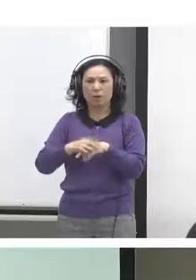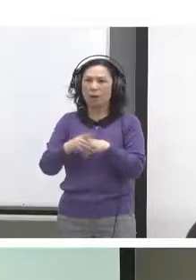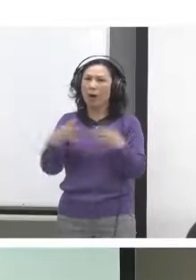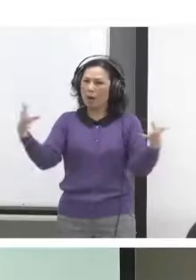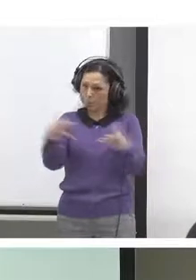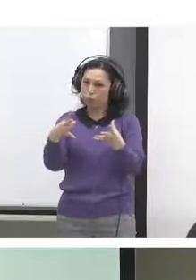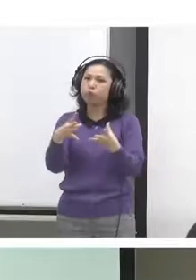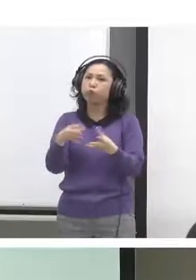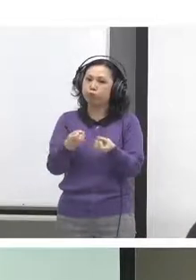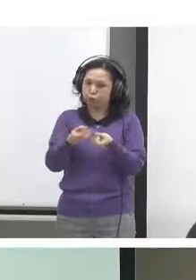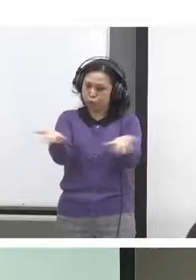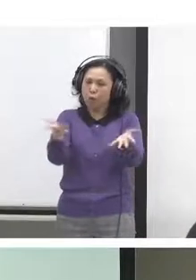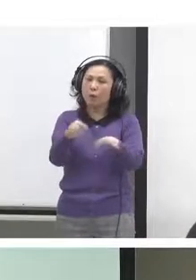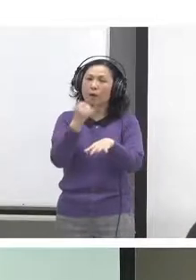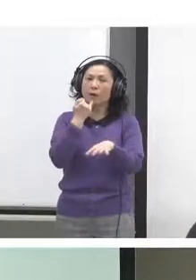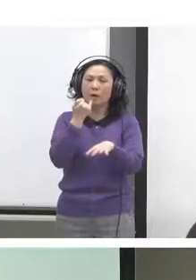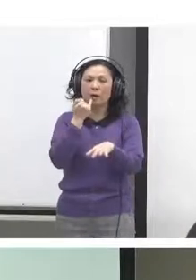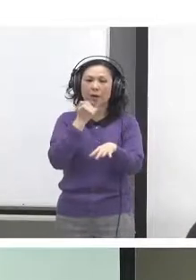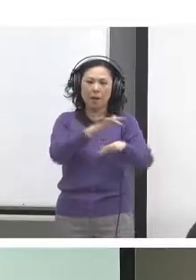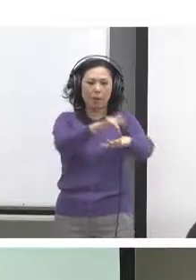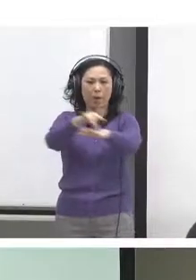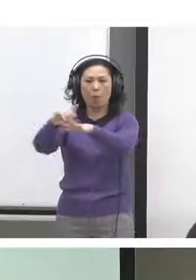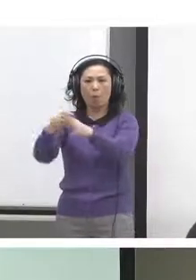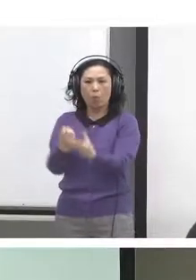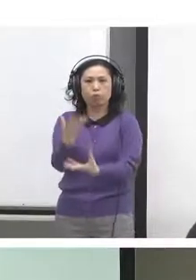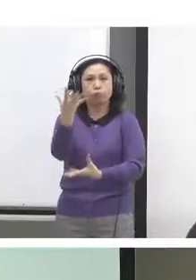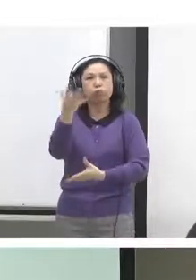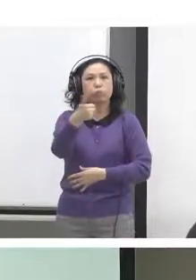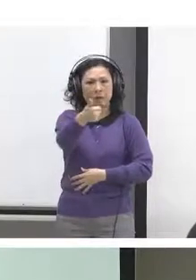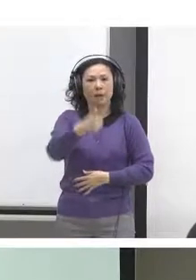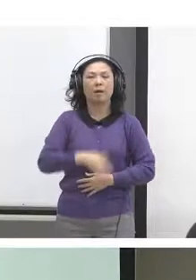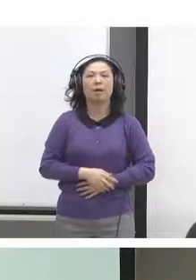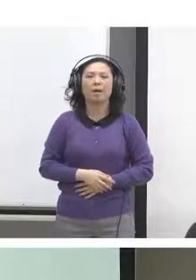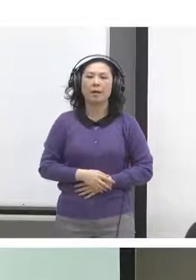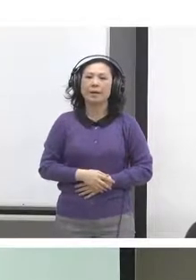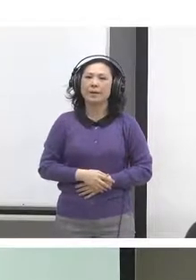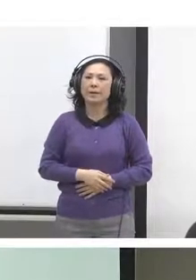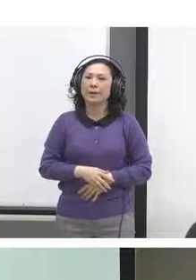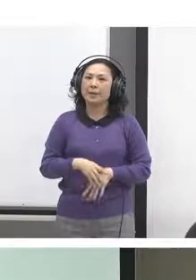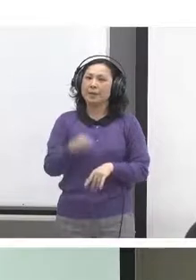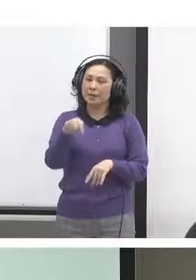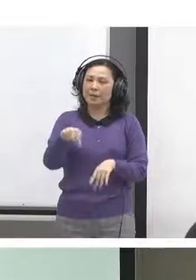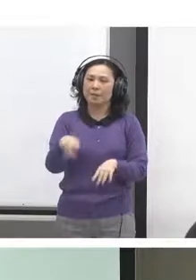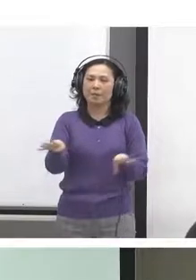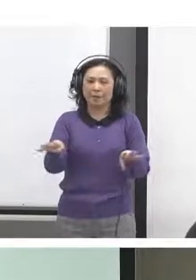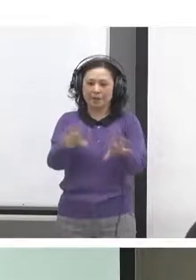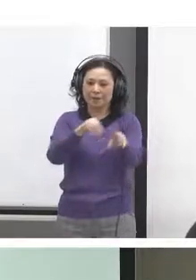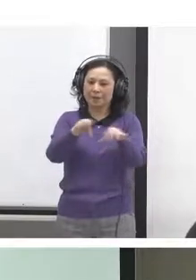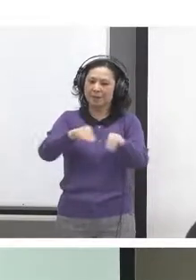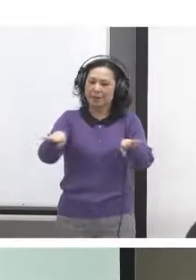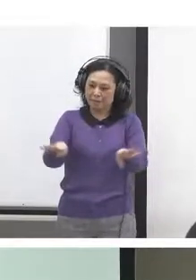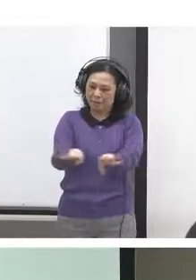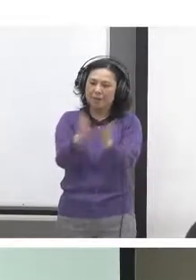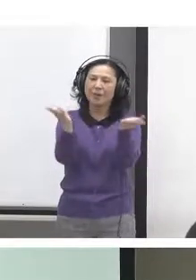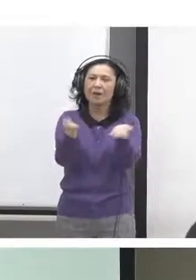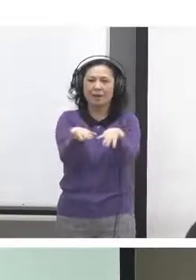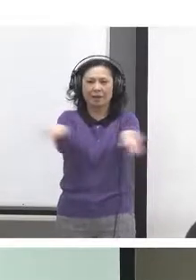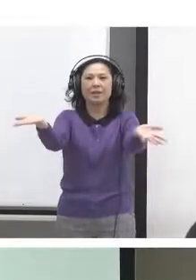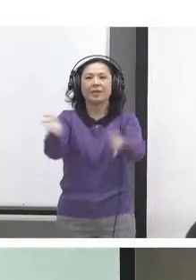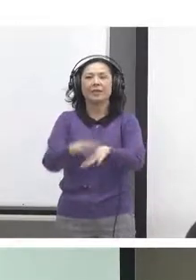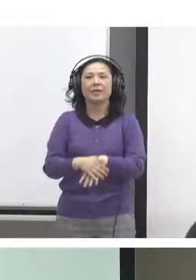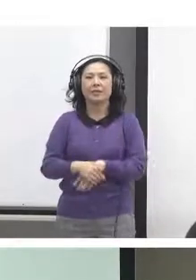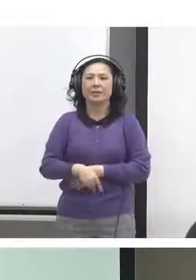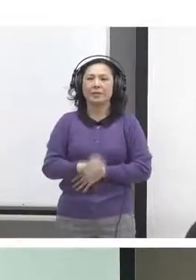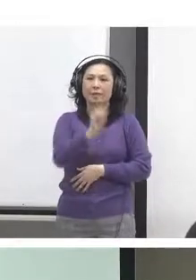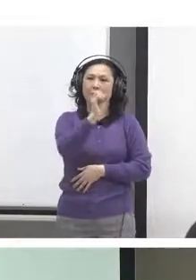reach more widely people. We started an open data project called Open Eats Japan with